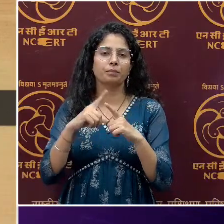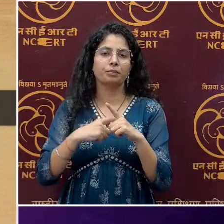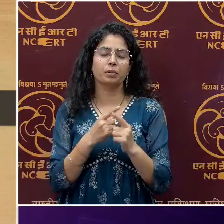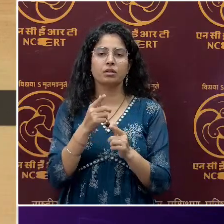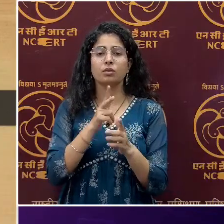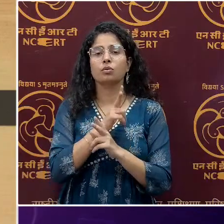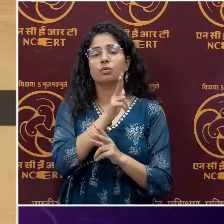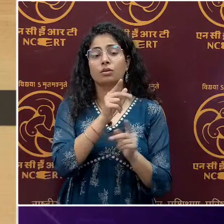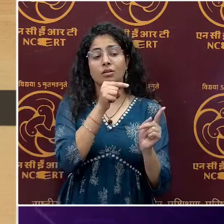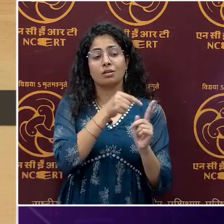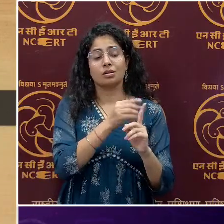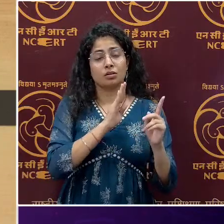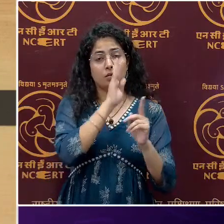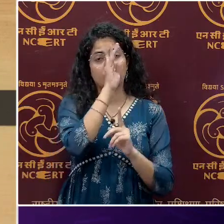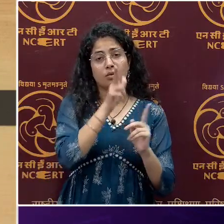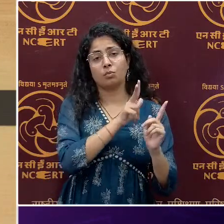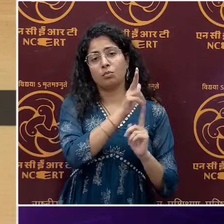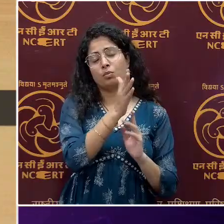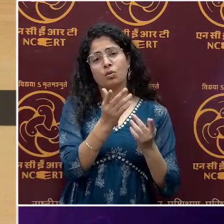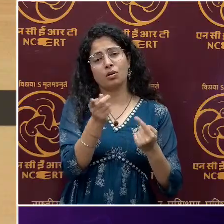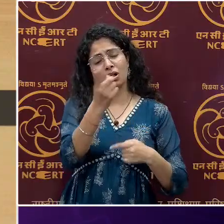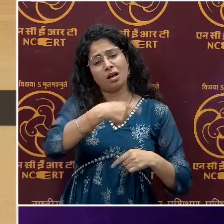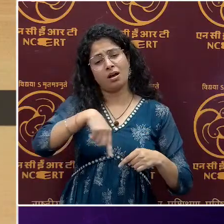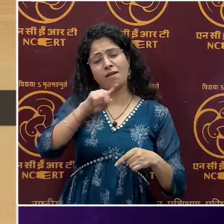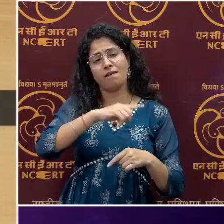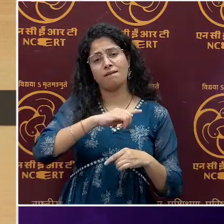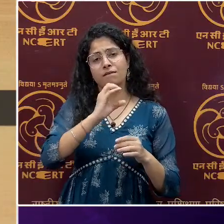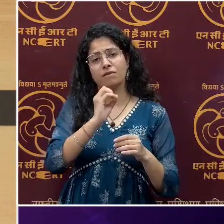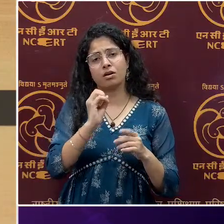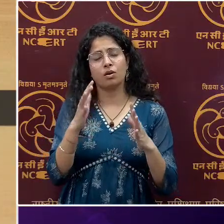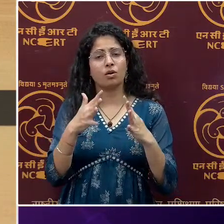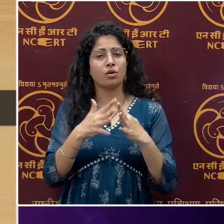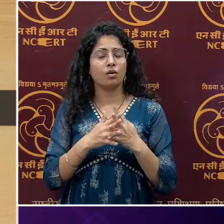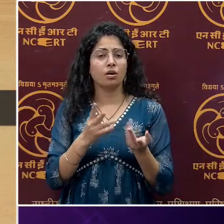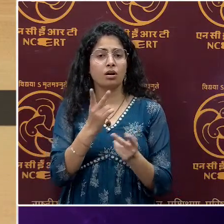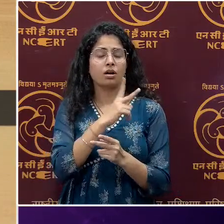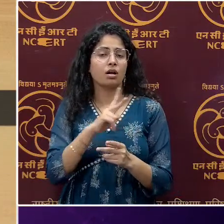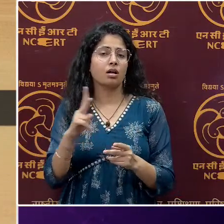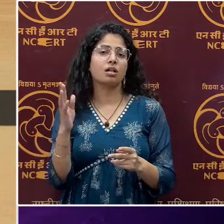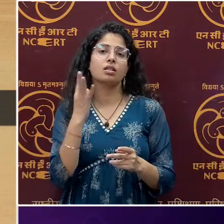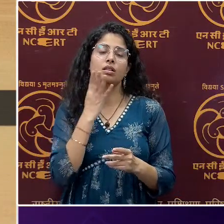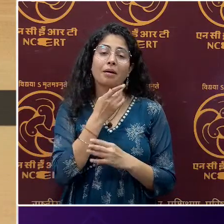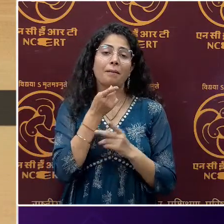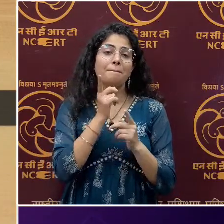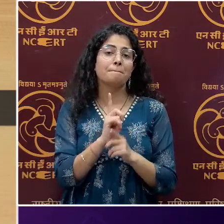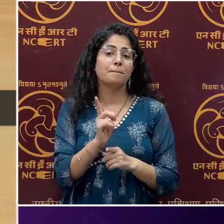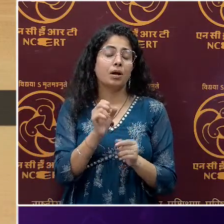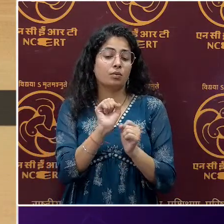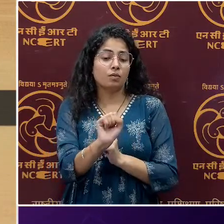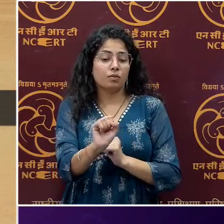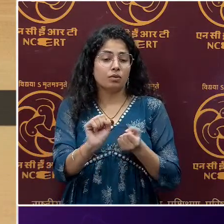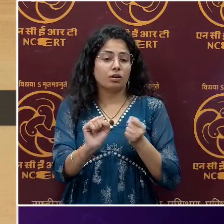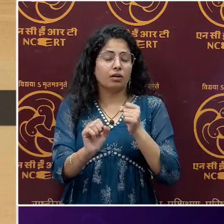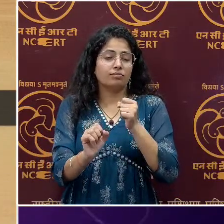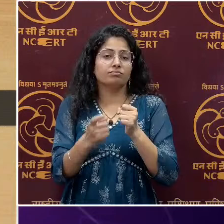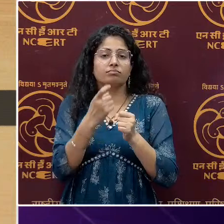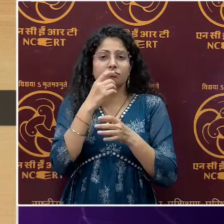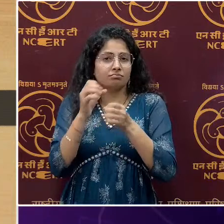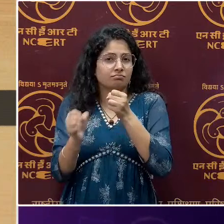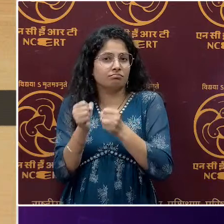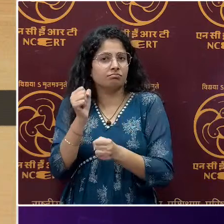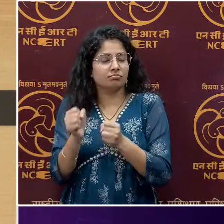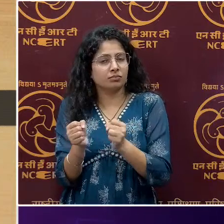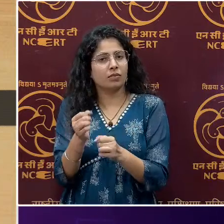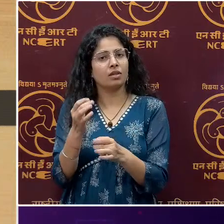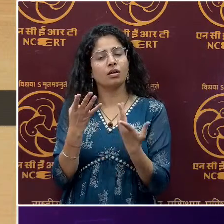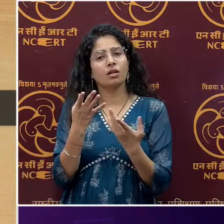say like every cow is of different color, but milk of cow is same. Yeah. So we all might be